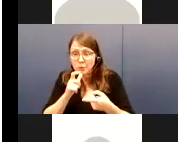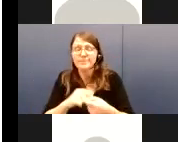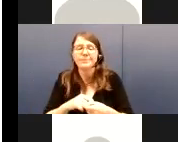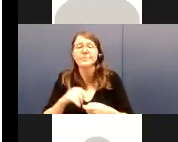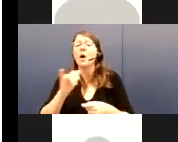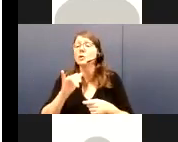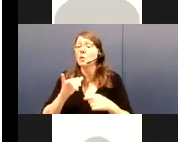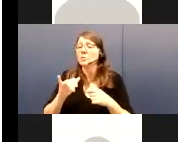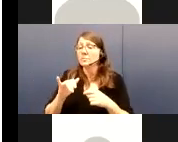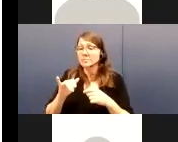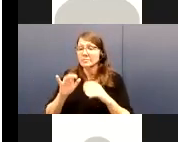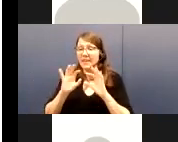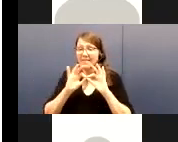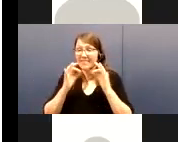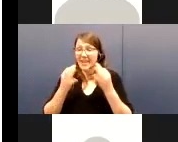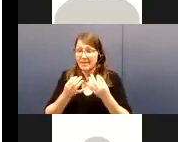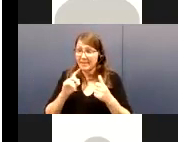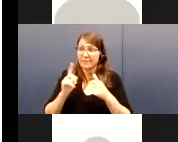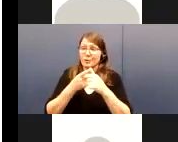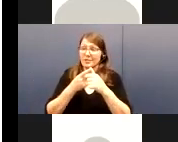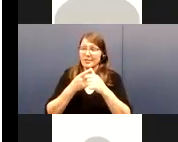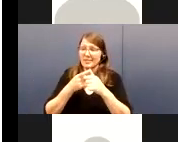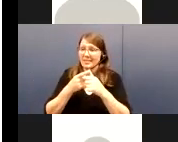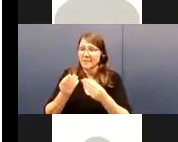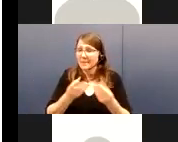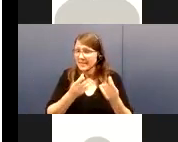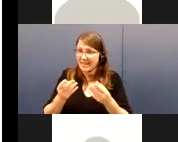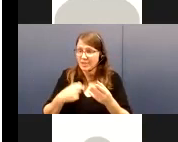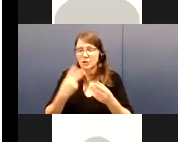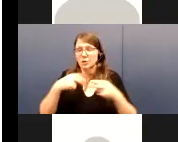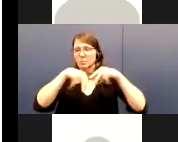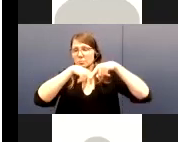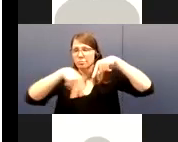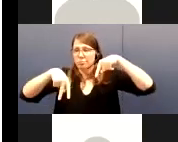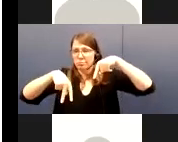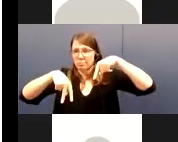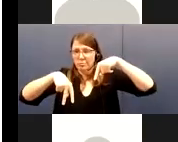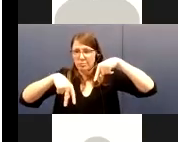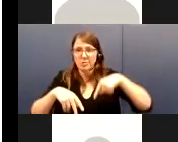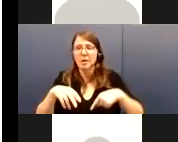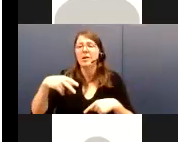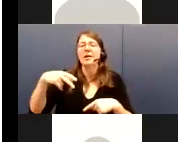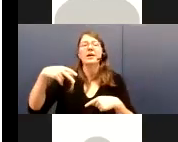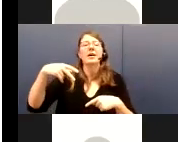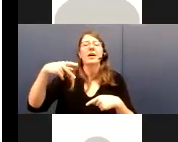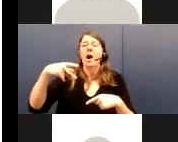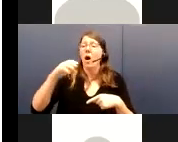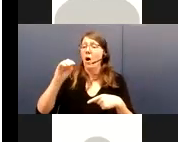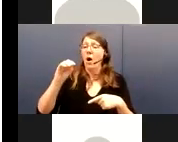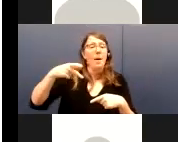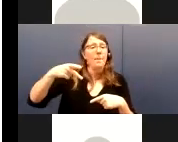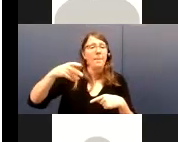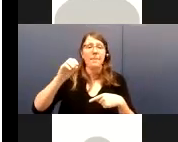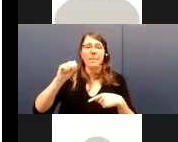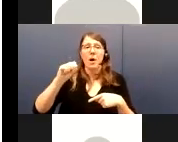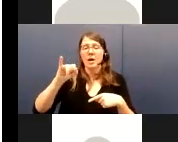other offsprings of that business, which is Separation Coaching and Positively Platinum. So Positively Platinum is kind of the brand I